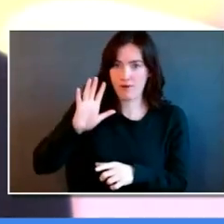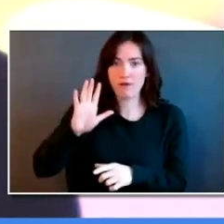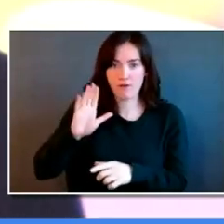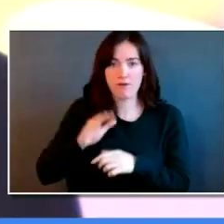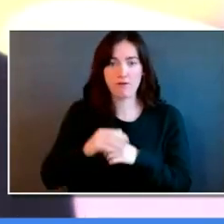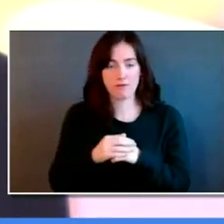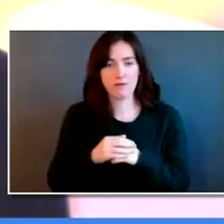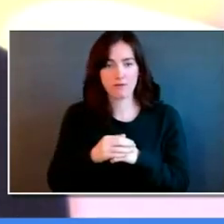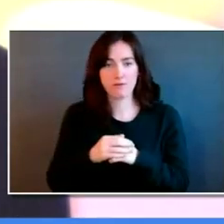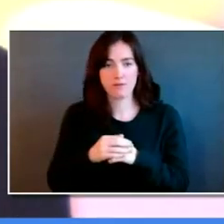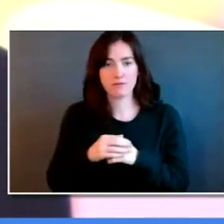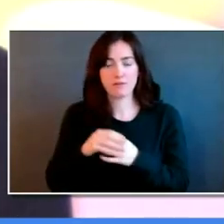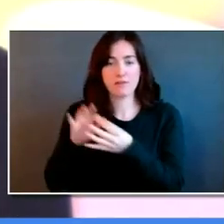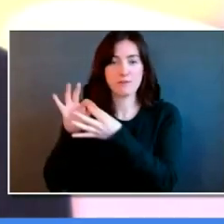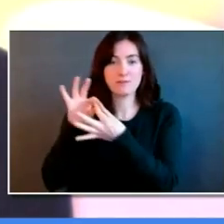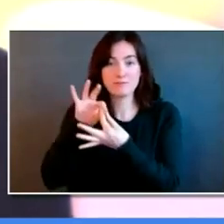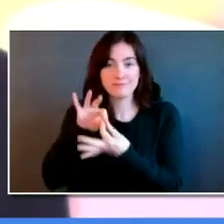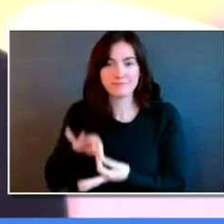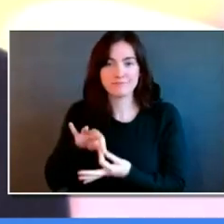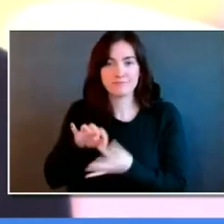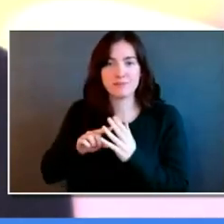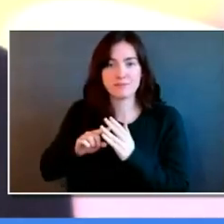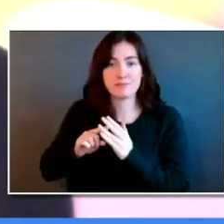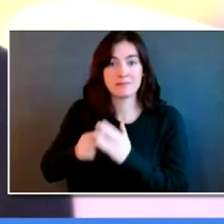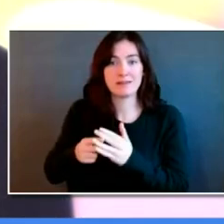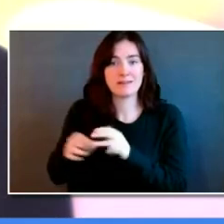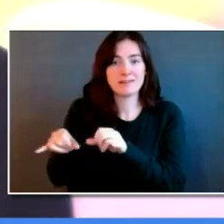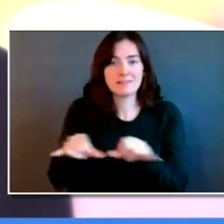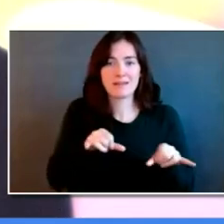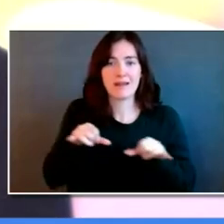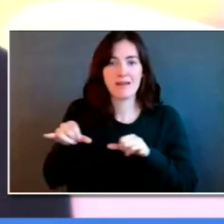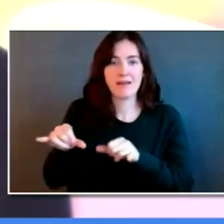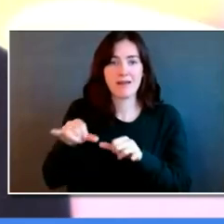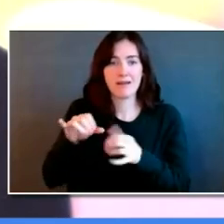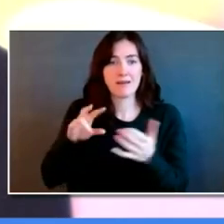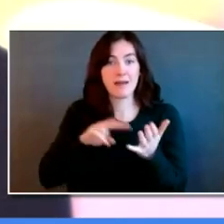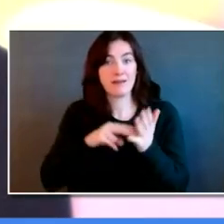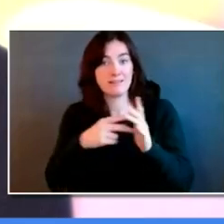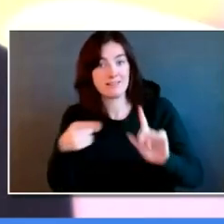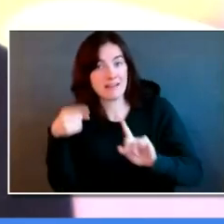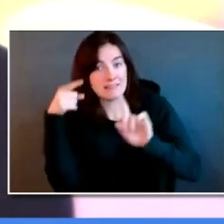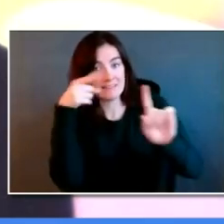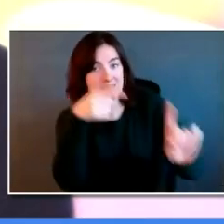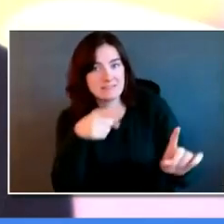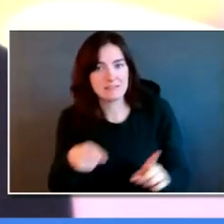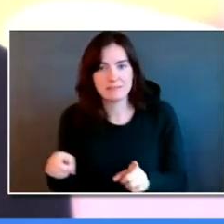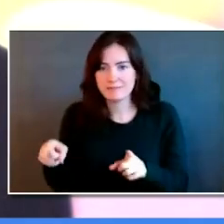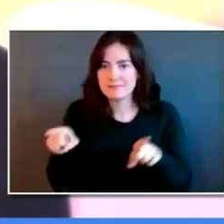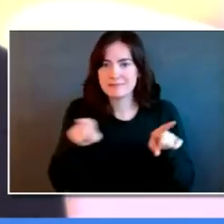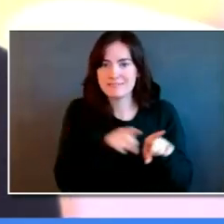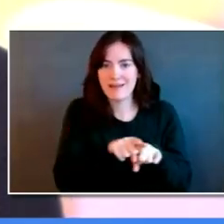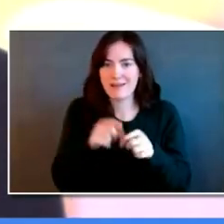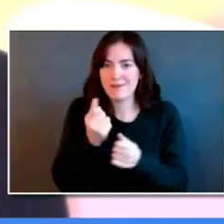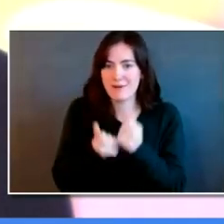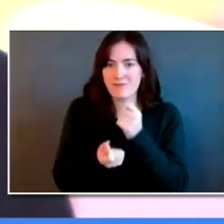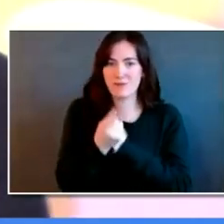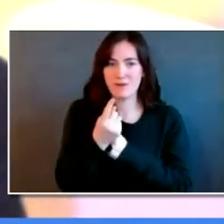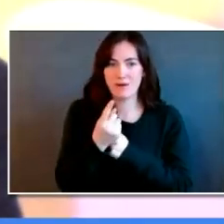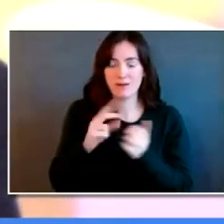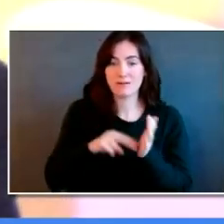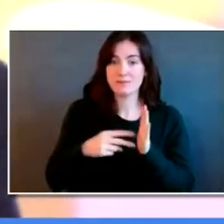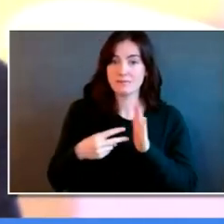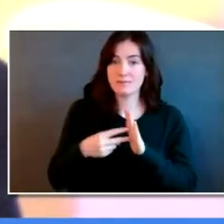the same beginning and the same destiny, for in the end, we must answer to